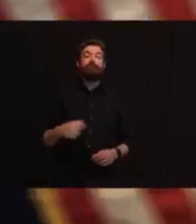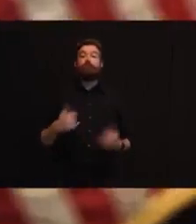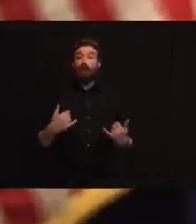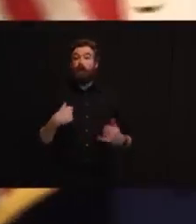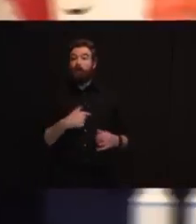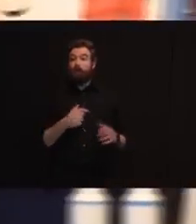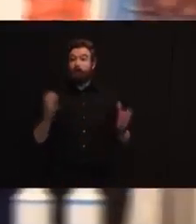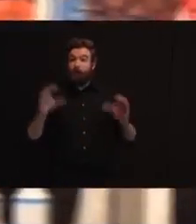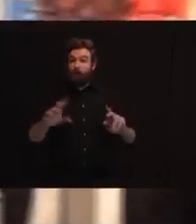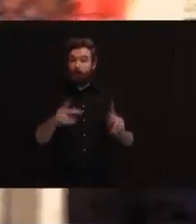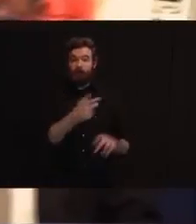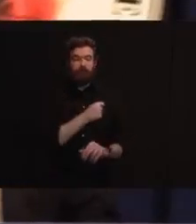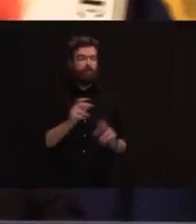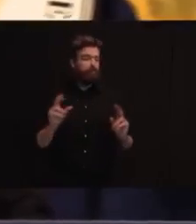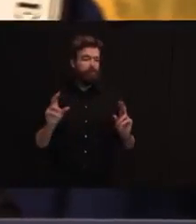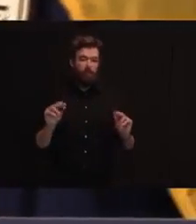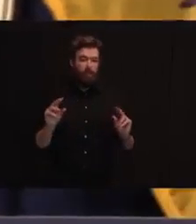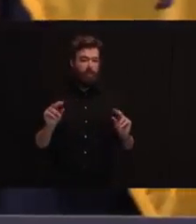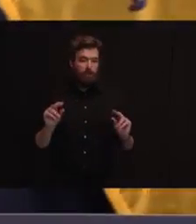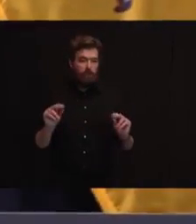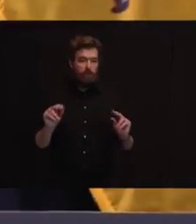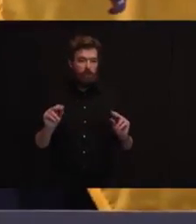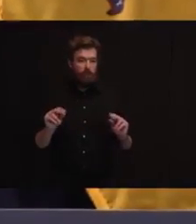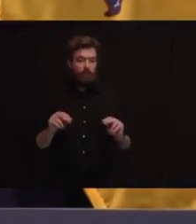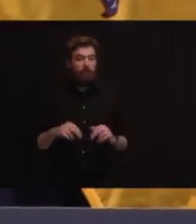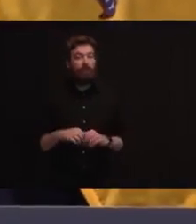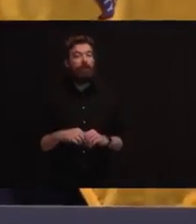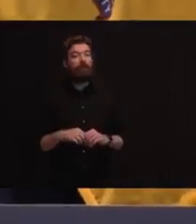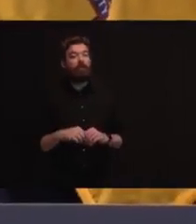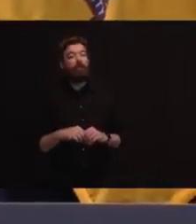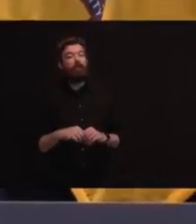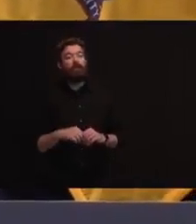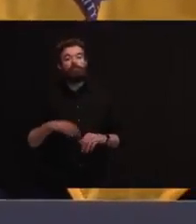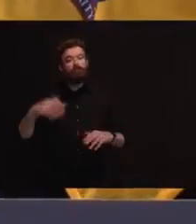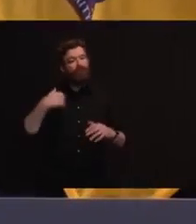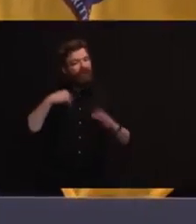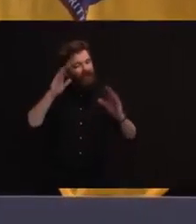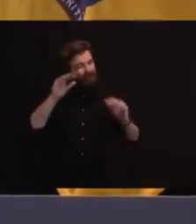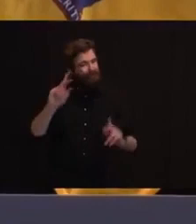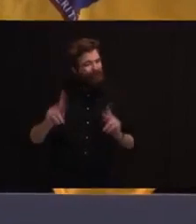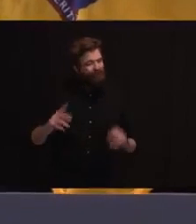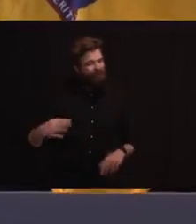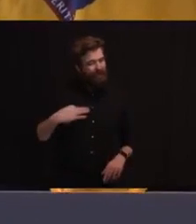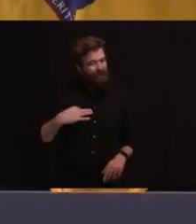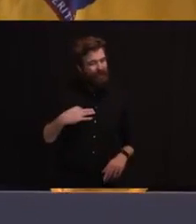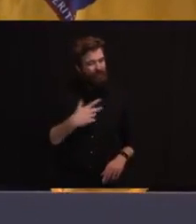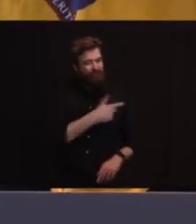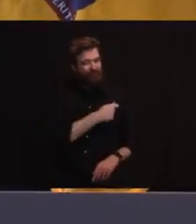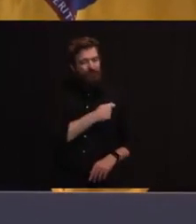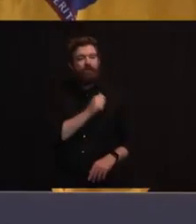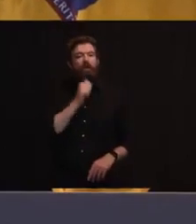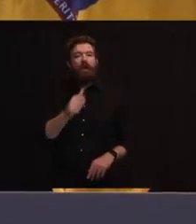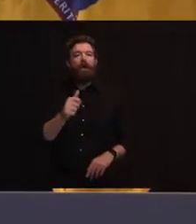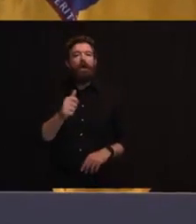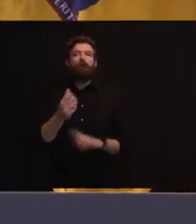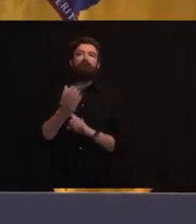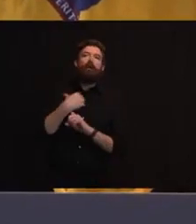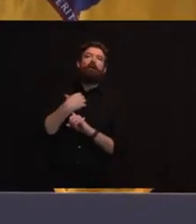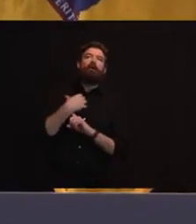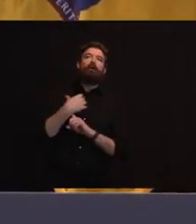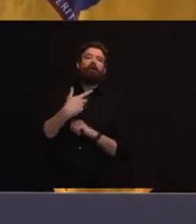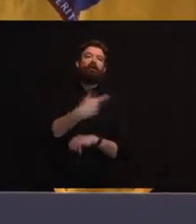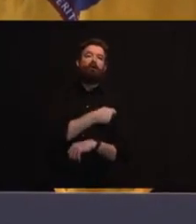Again, we hope folks come to this of their own free will, and Judy continues to test. I mentioned 70,000 tests. Some of those